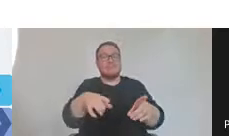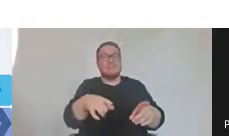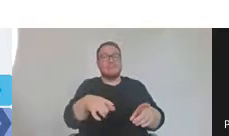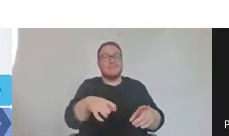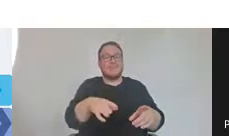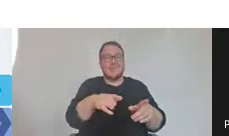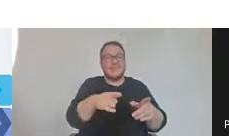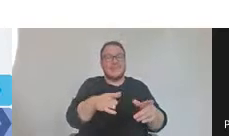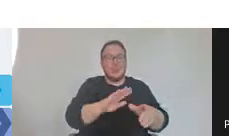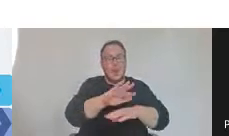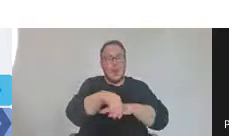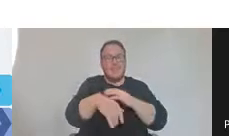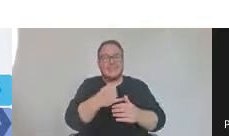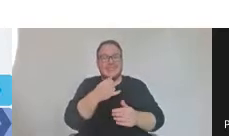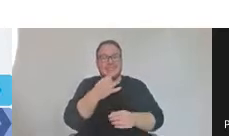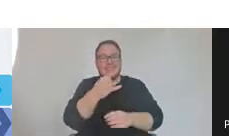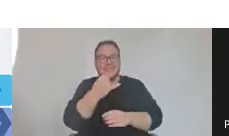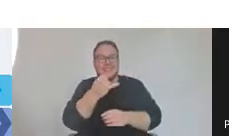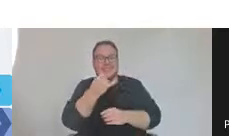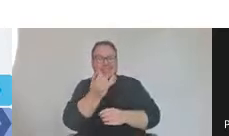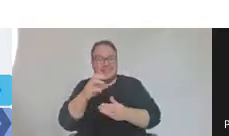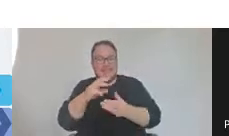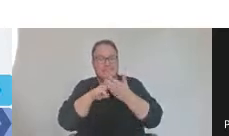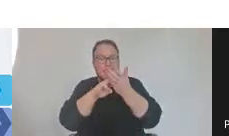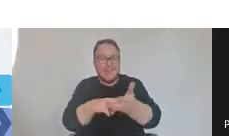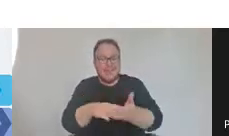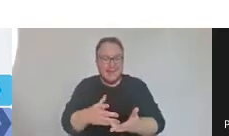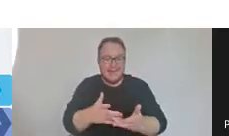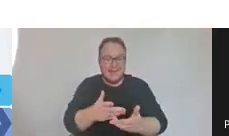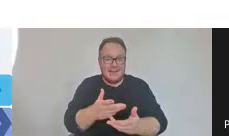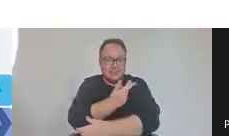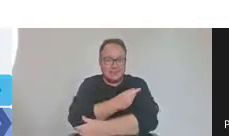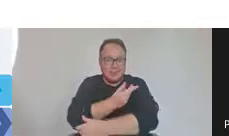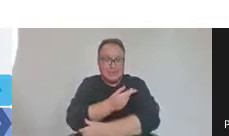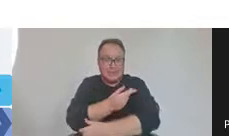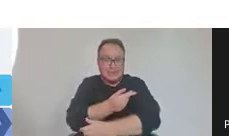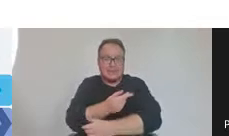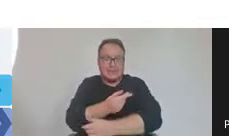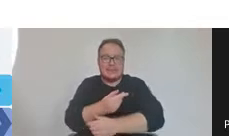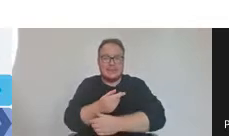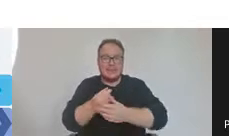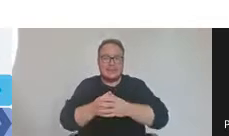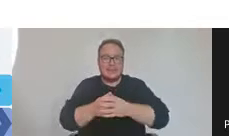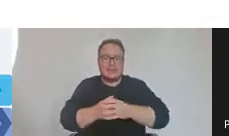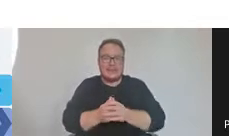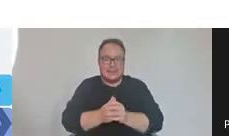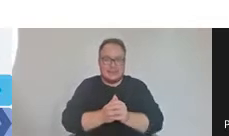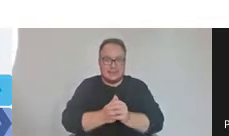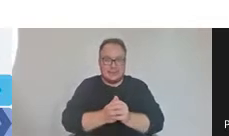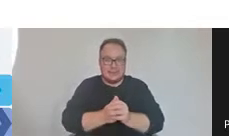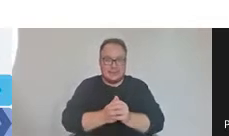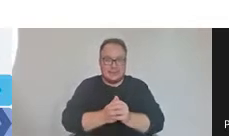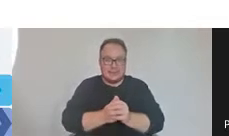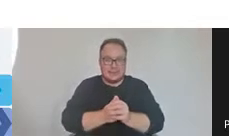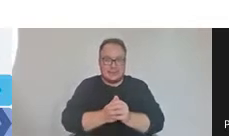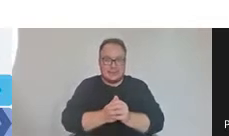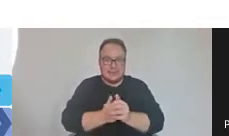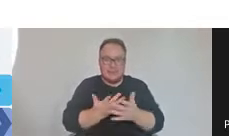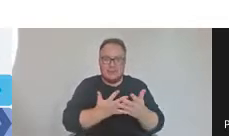doses of vaccine that have been given in Staffordshire since the programme began. A truly tremendous piece of